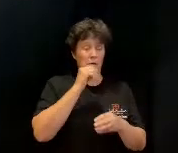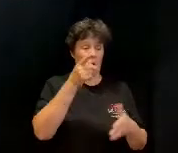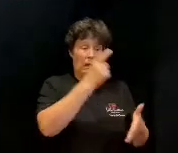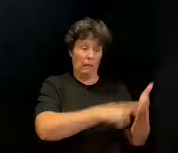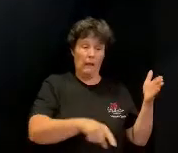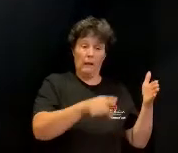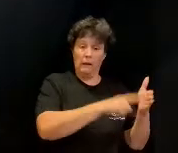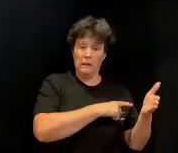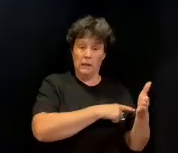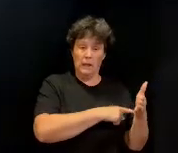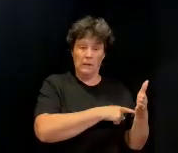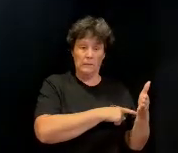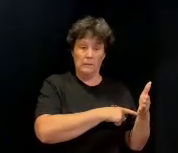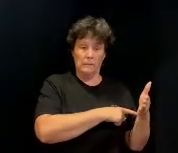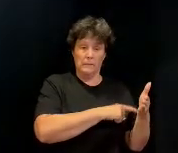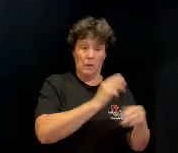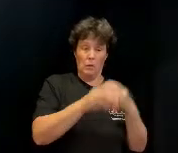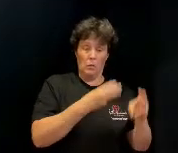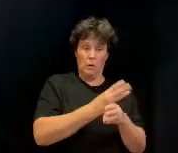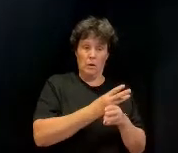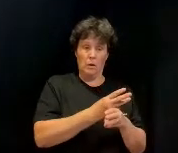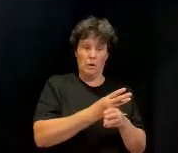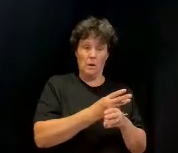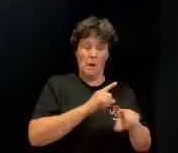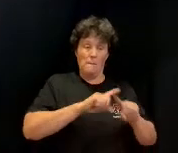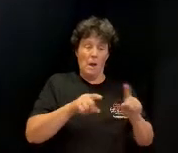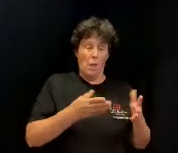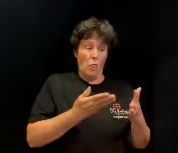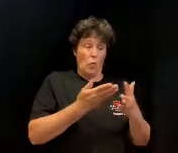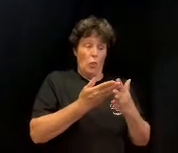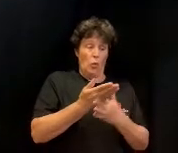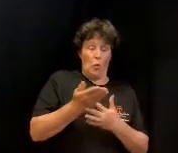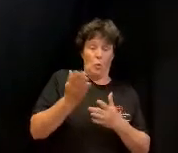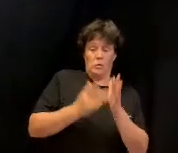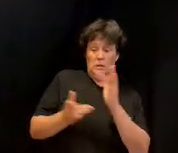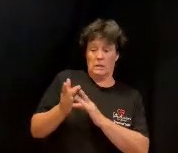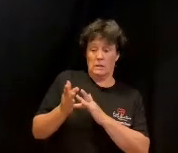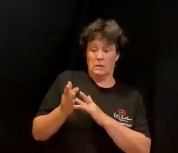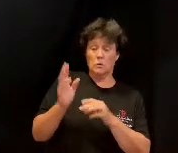world, but that the world through him might be saved."